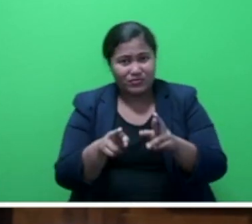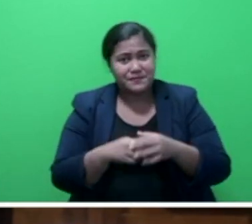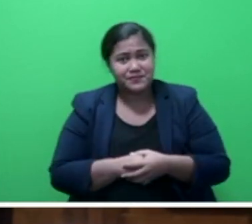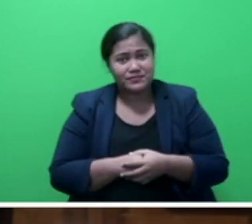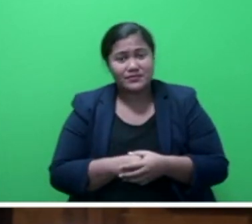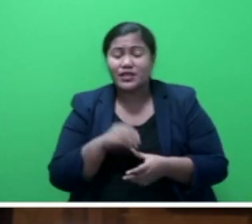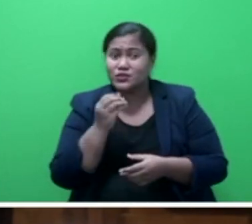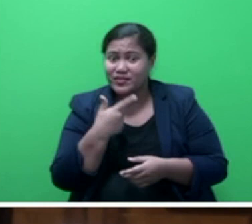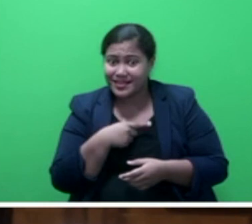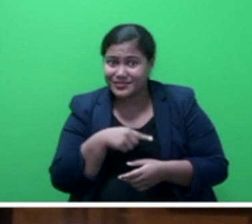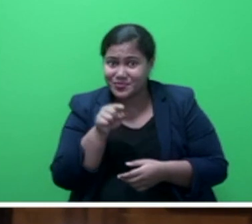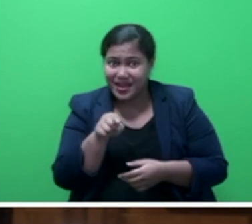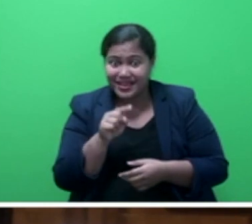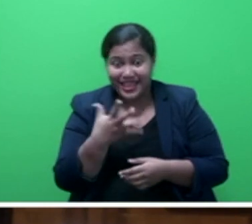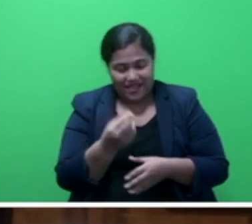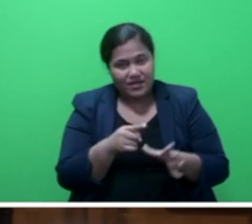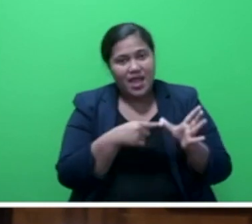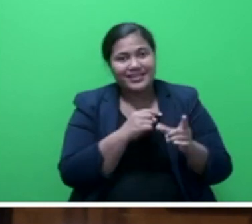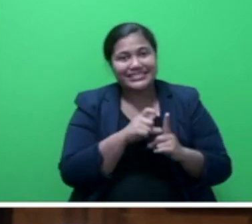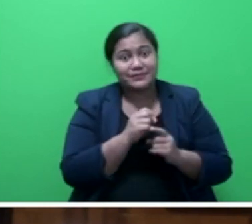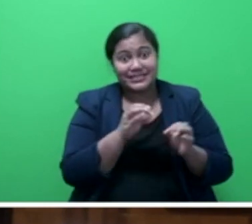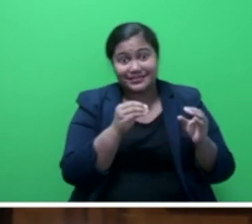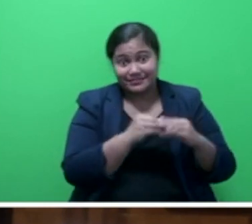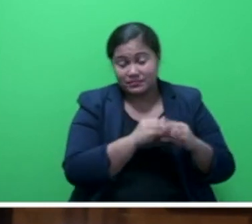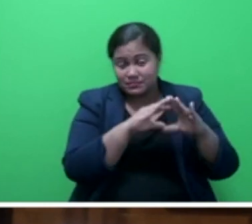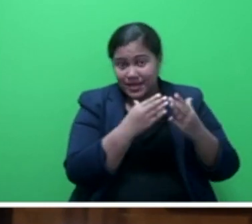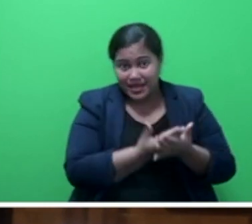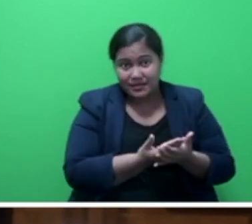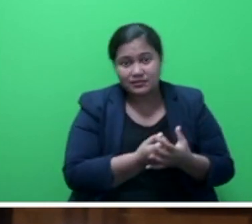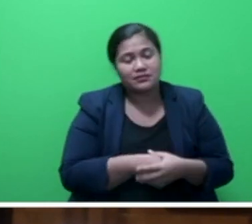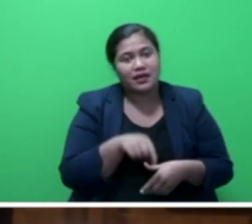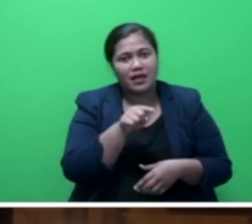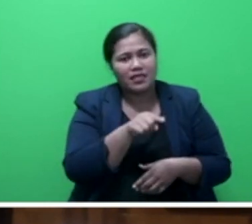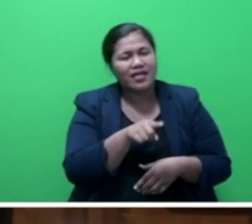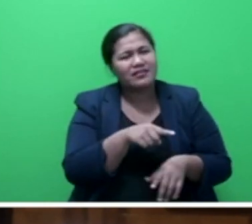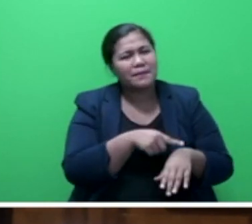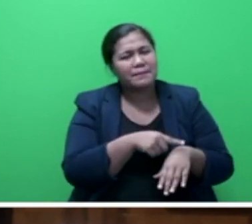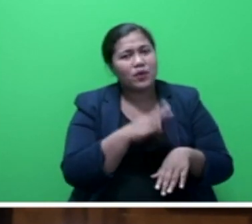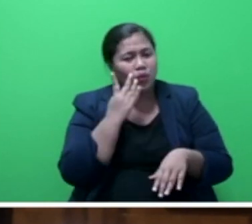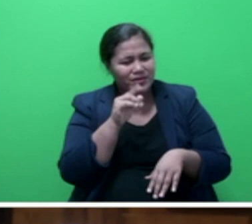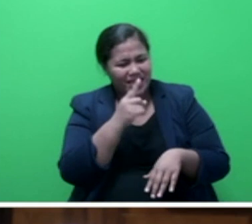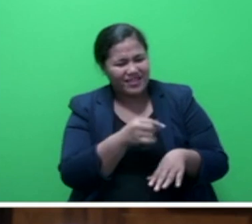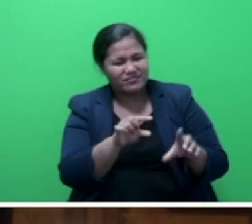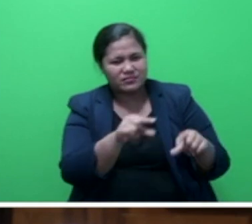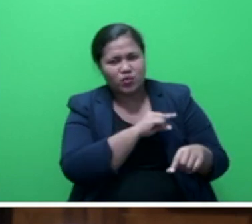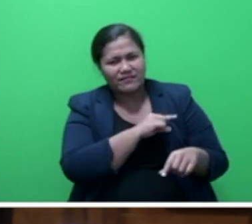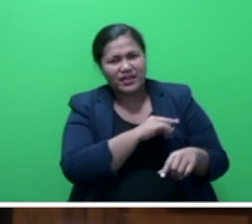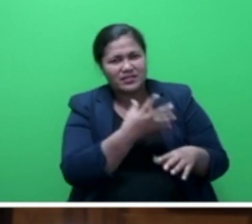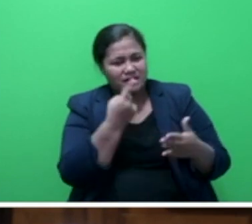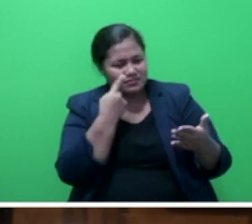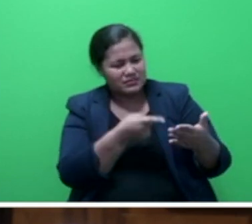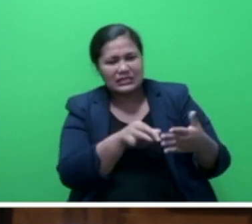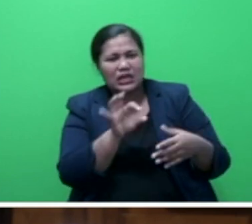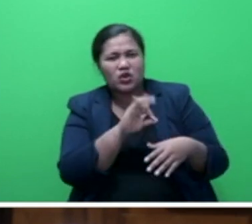there is a particular project, the ADB, at that point in time, where if you meet the minimum qualifications, they don't look at other